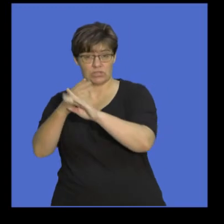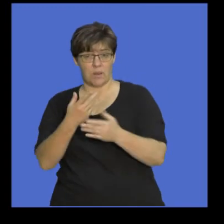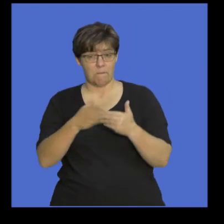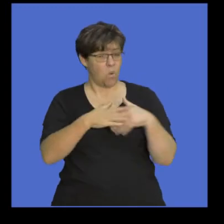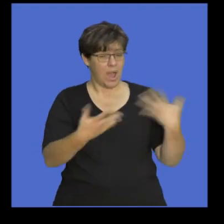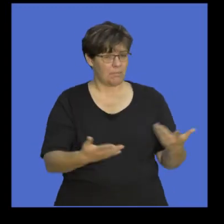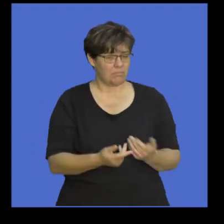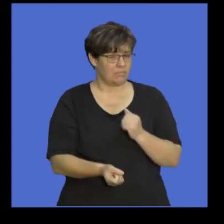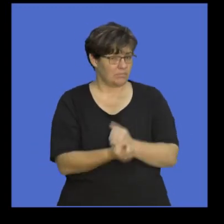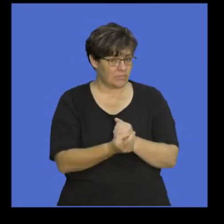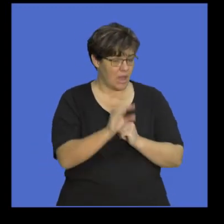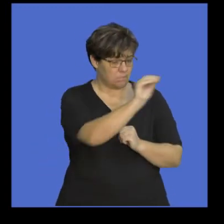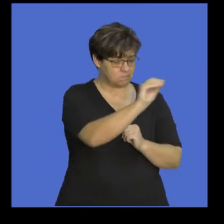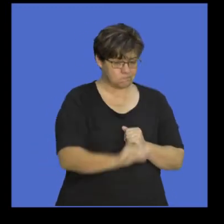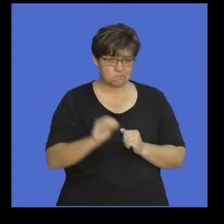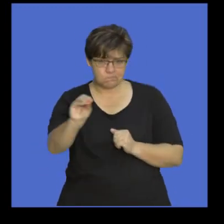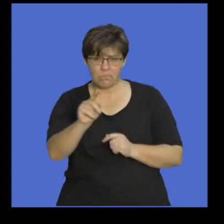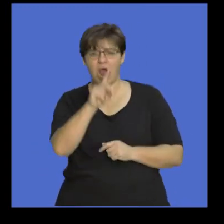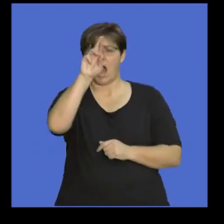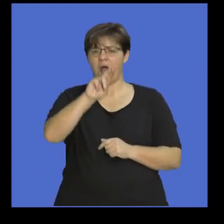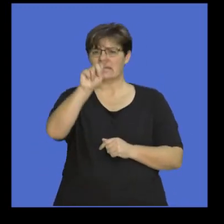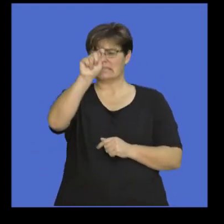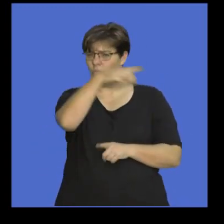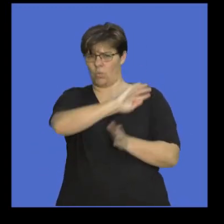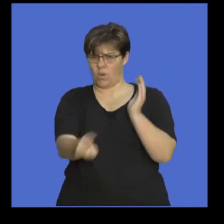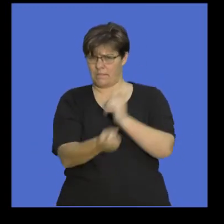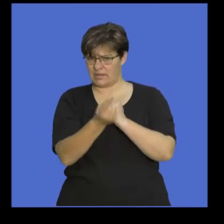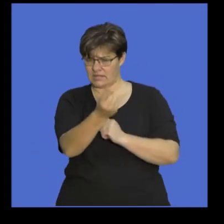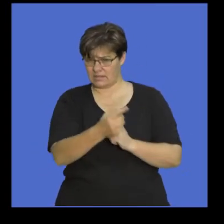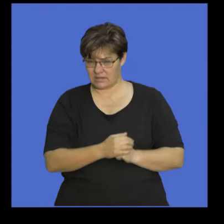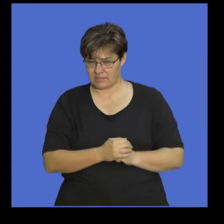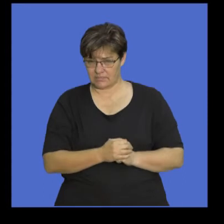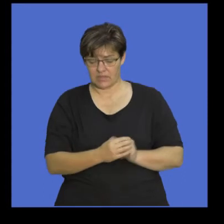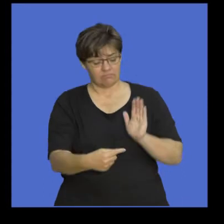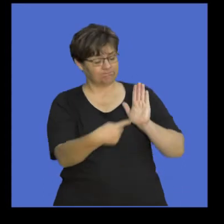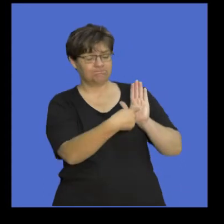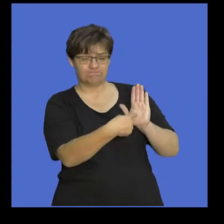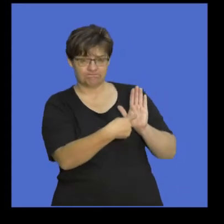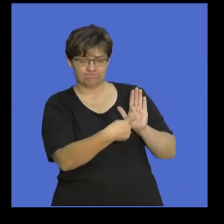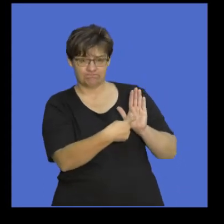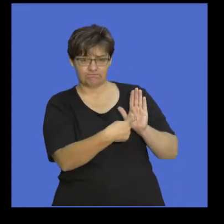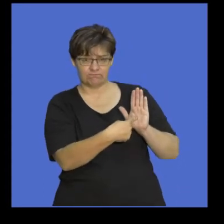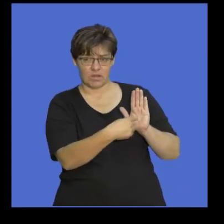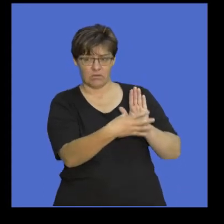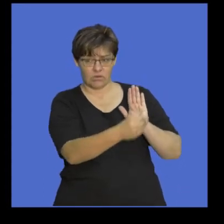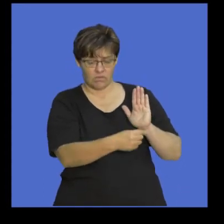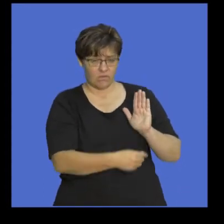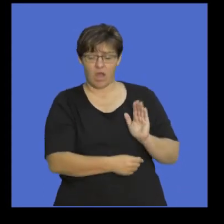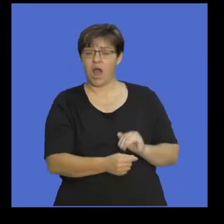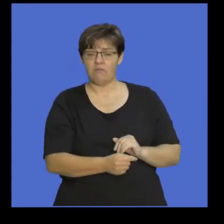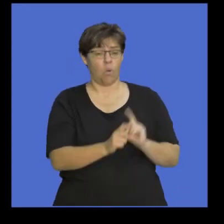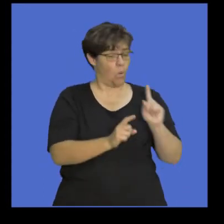resistors are connected in series. This is a thinking question, okay? Now, here's a scenario. Instead of having just